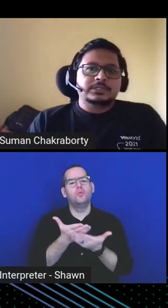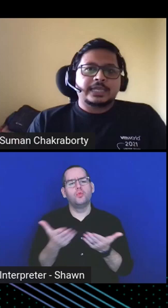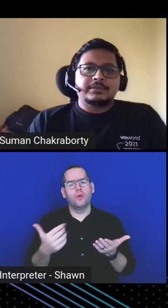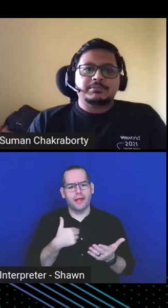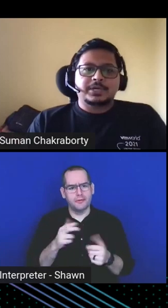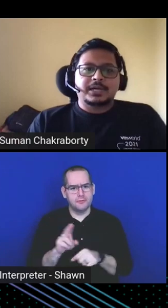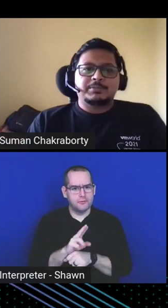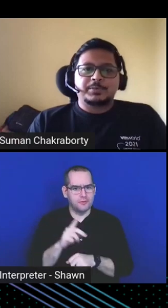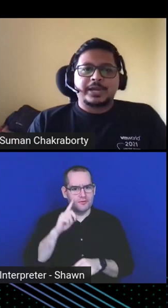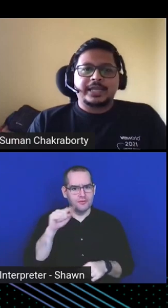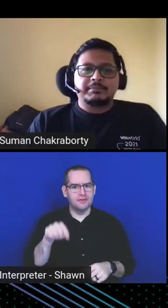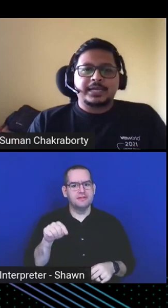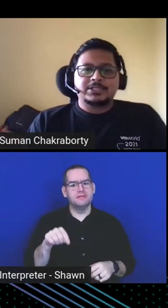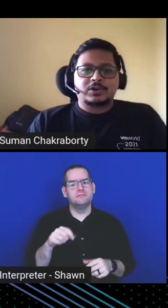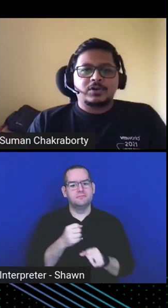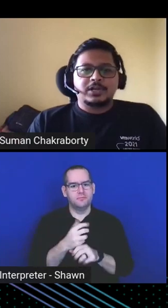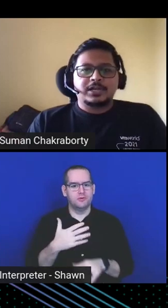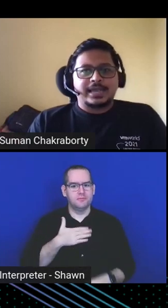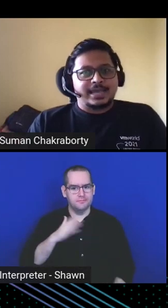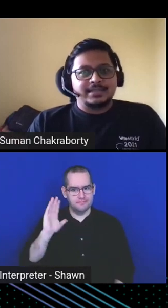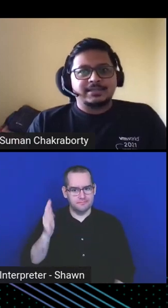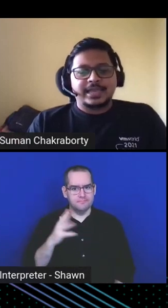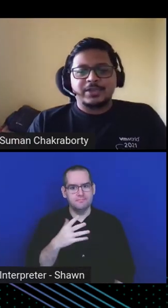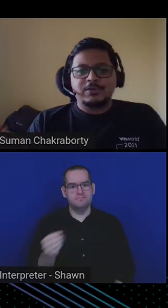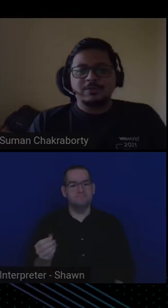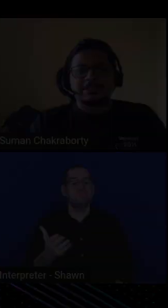these are some of the resources I use in preparing my talk, and thank you.